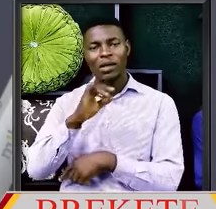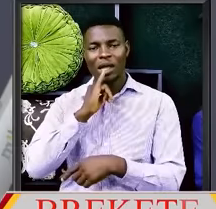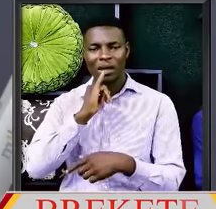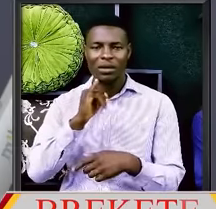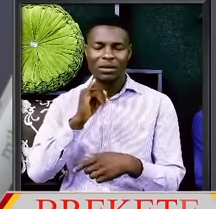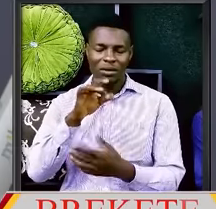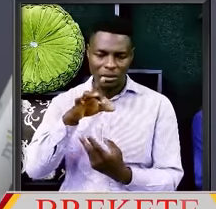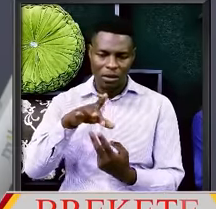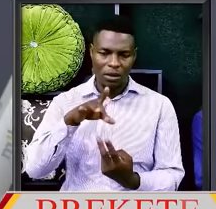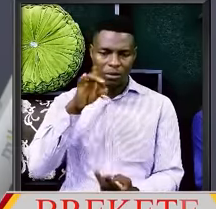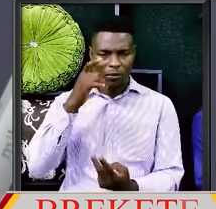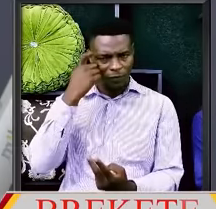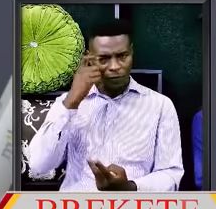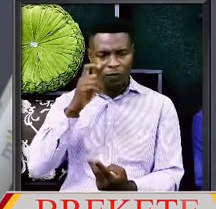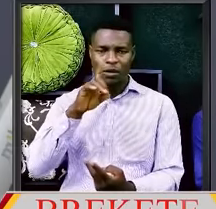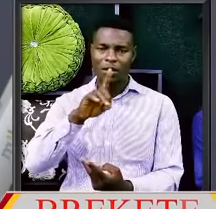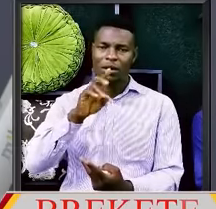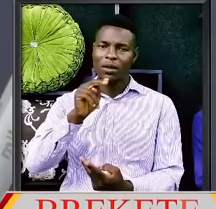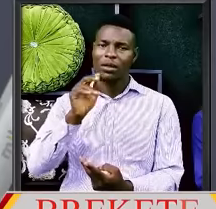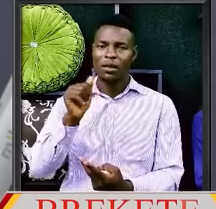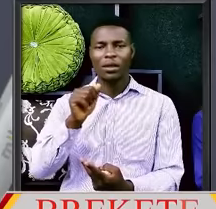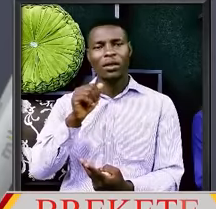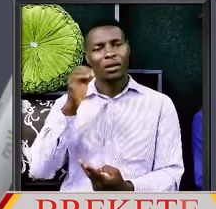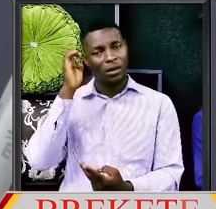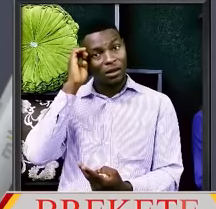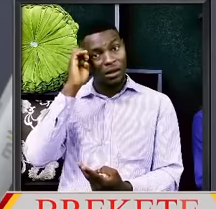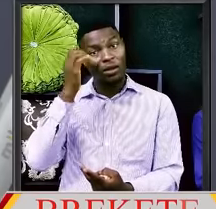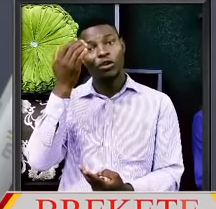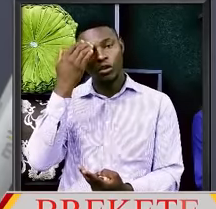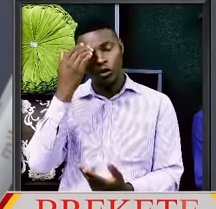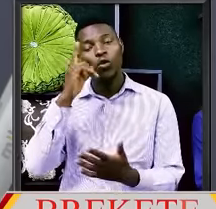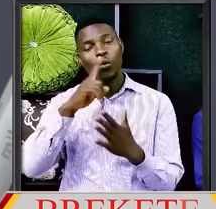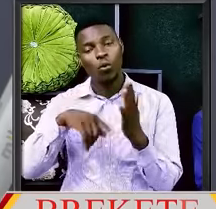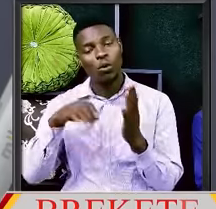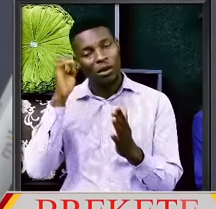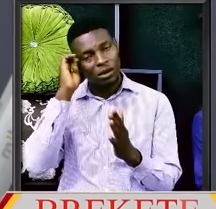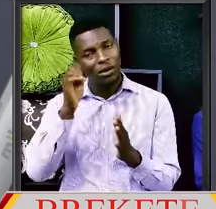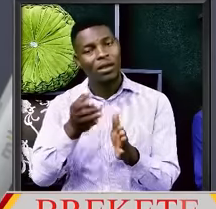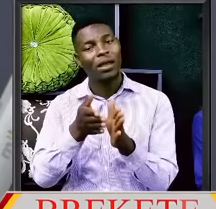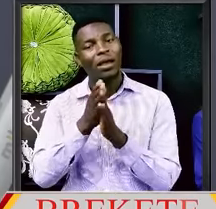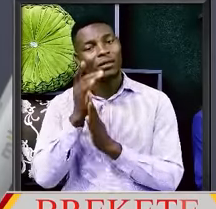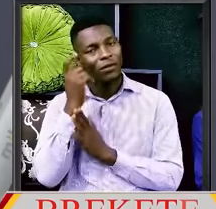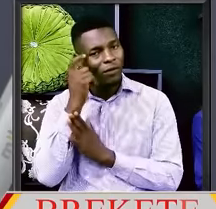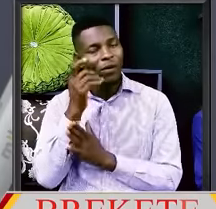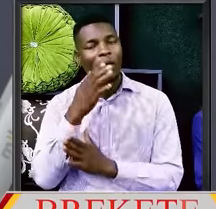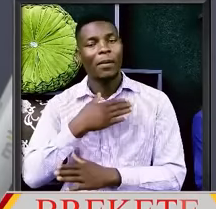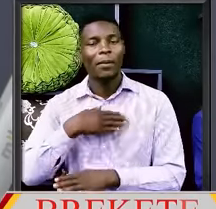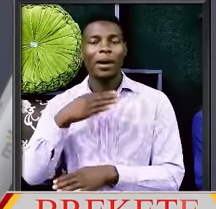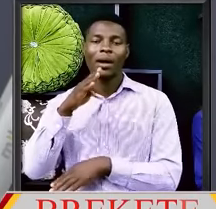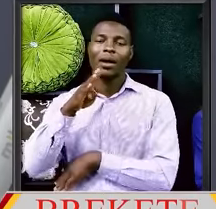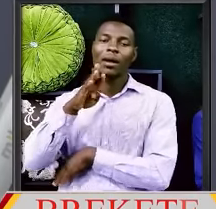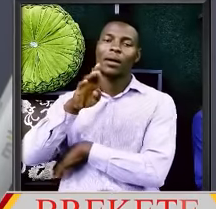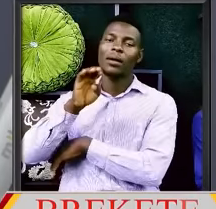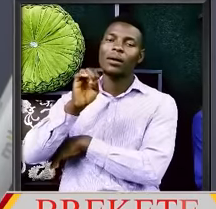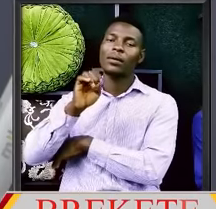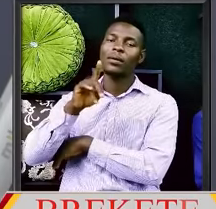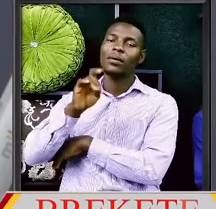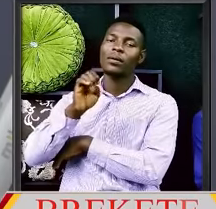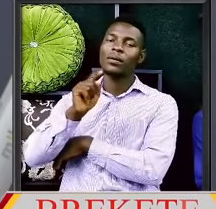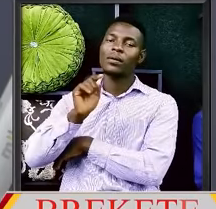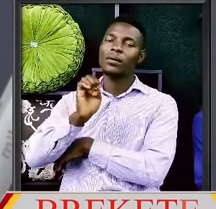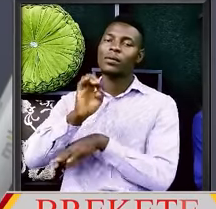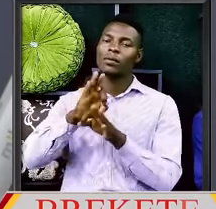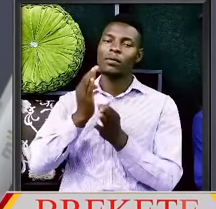know the thing waiting they ask for. My Brekete family, if they do the DNA